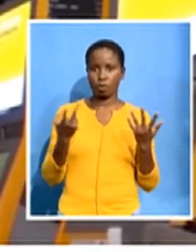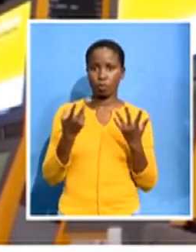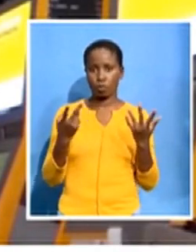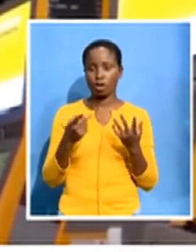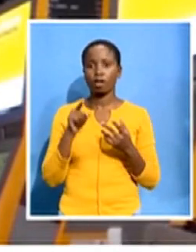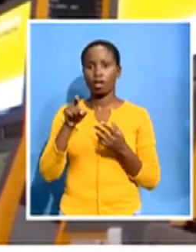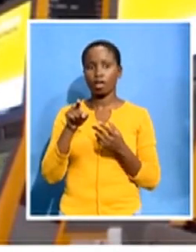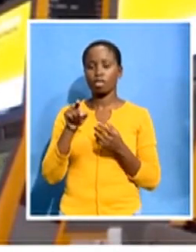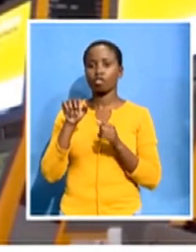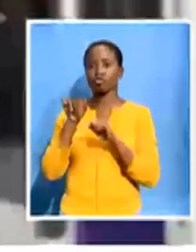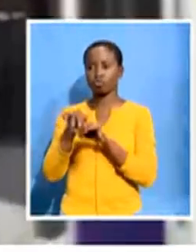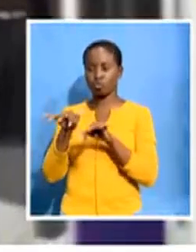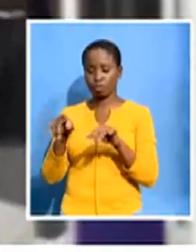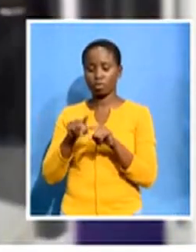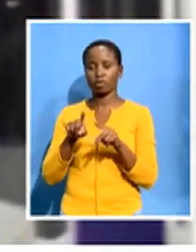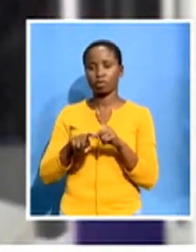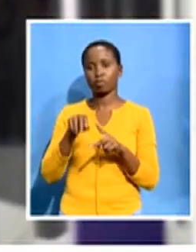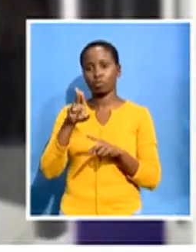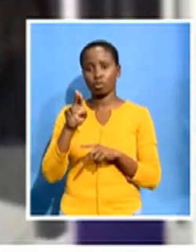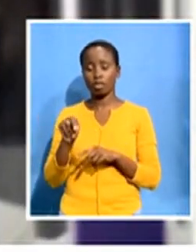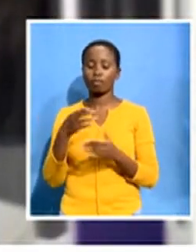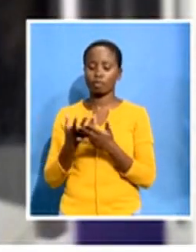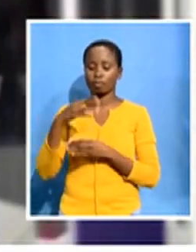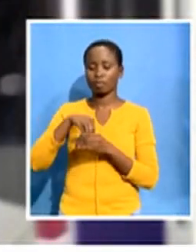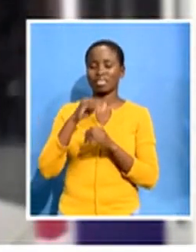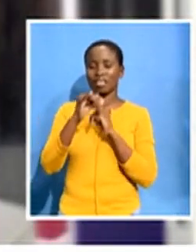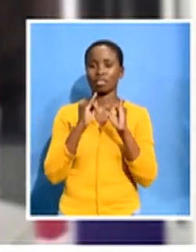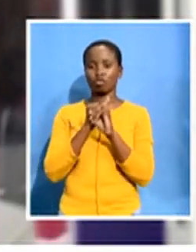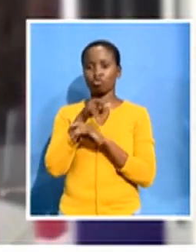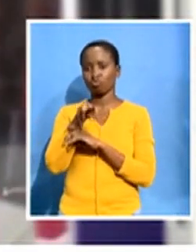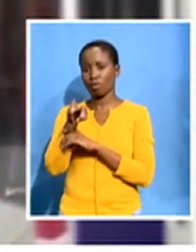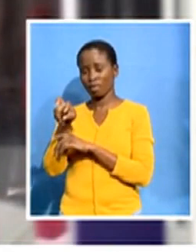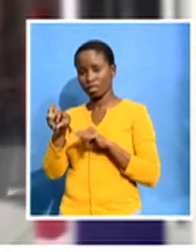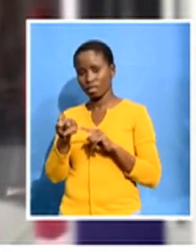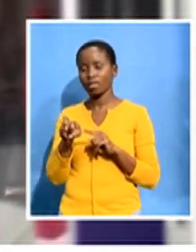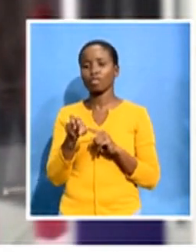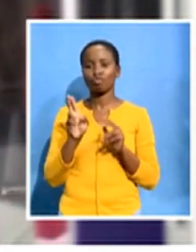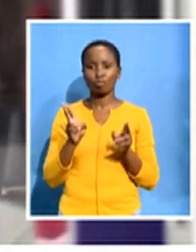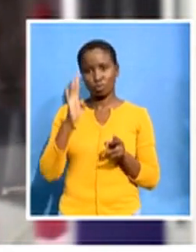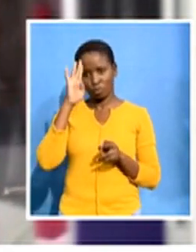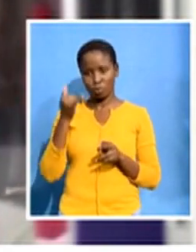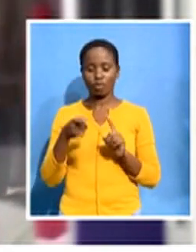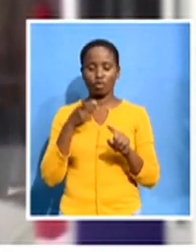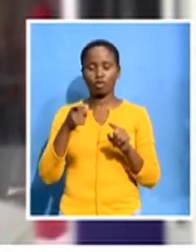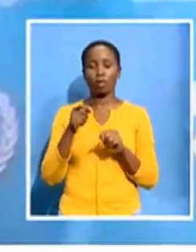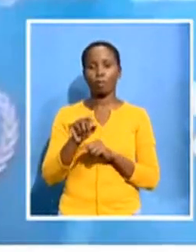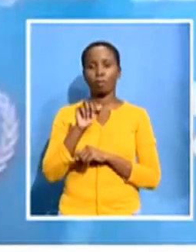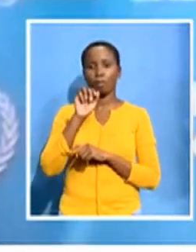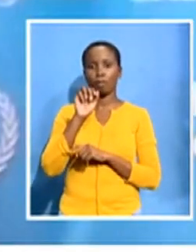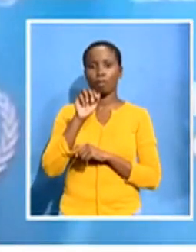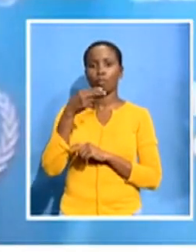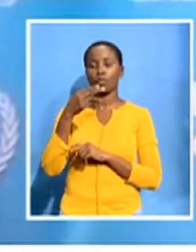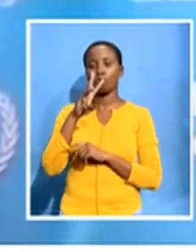of international travel, but a firm no from the World Health Organization. We would not like to see the